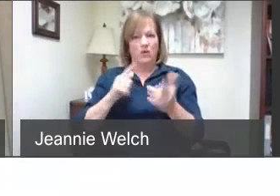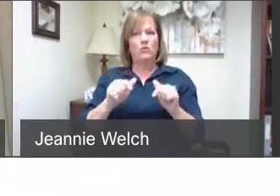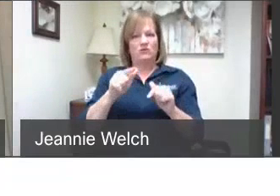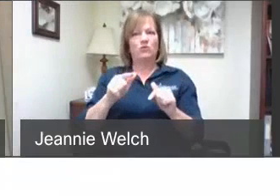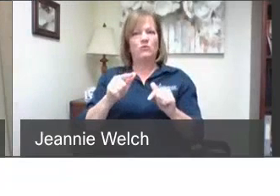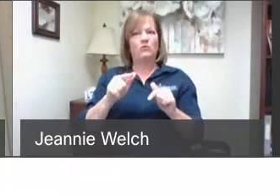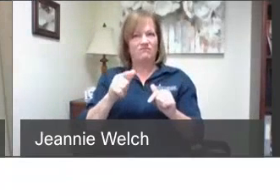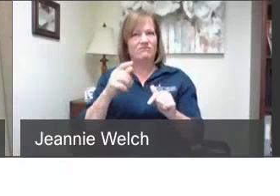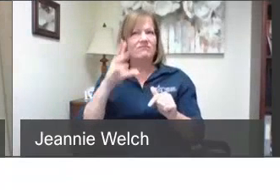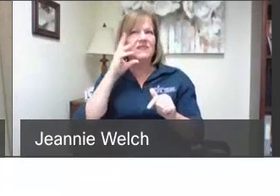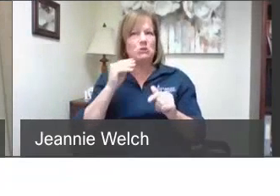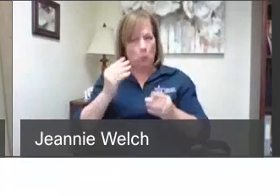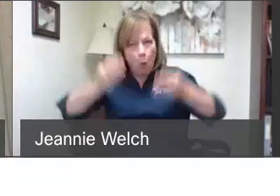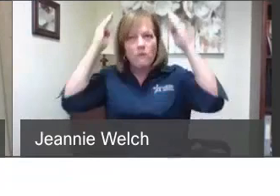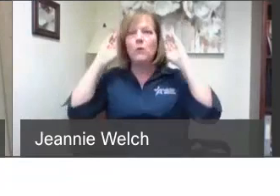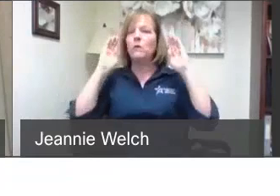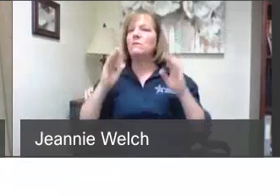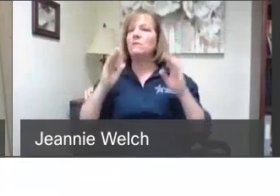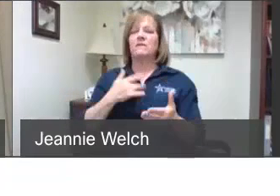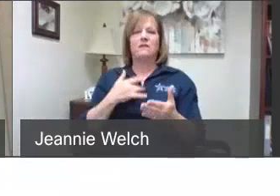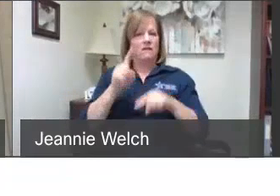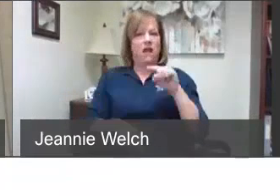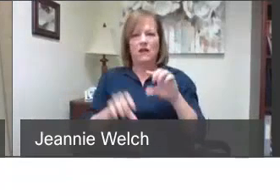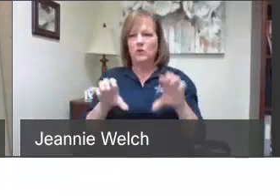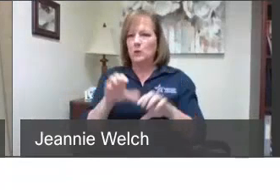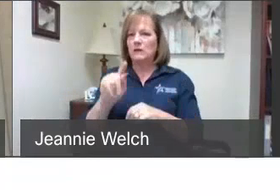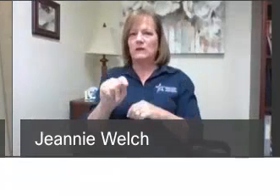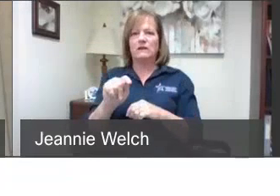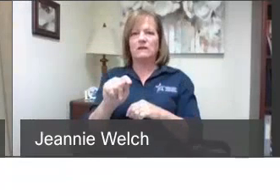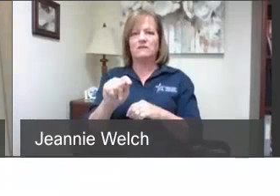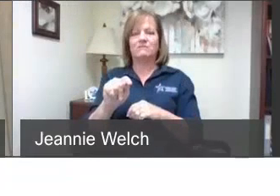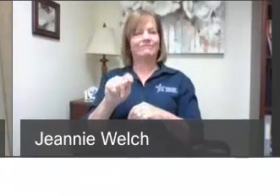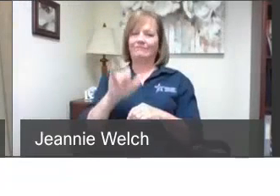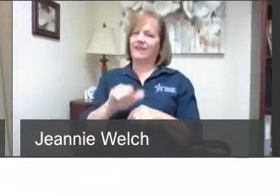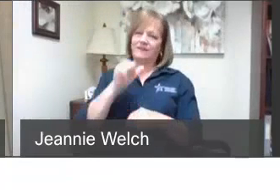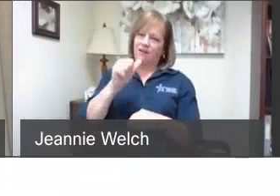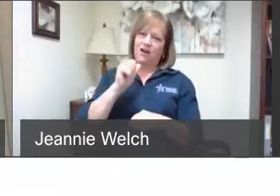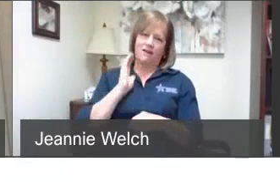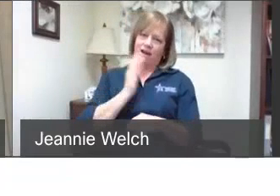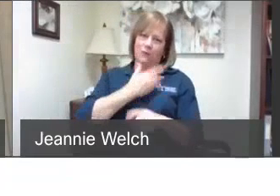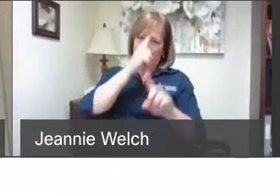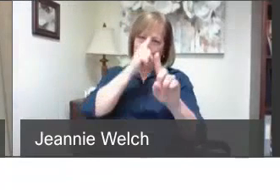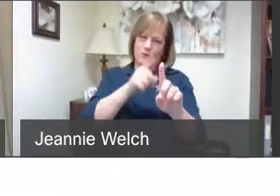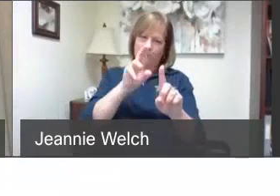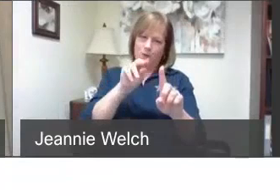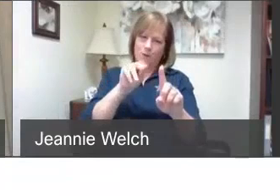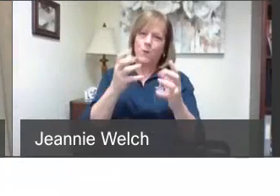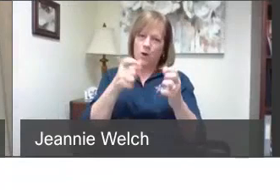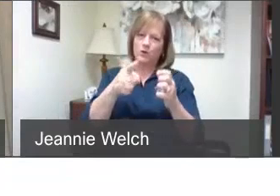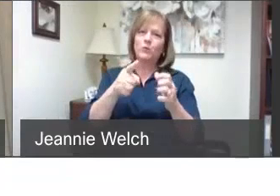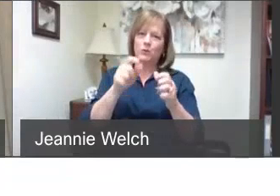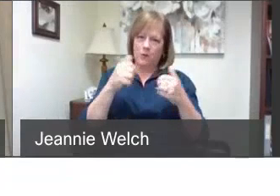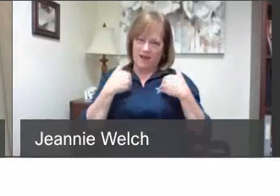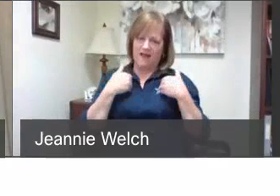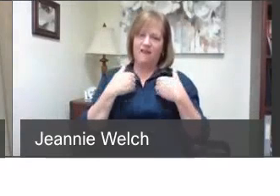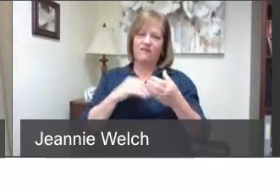to where you just want to just quit everything. And that's not what we want our college students to do. We want you to be resilient. We want you